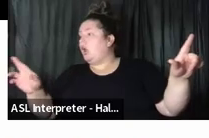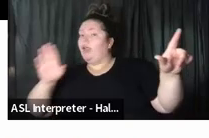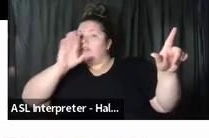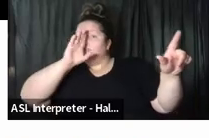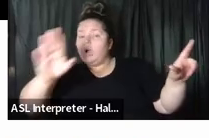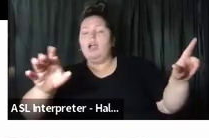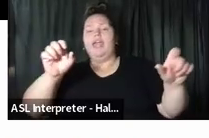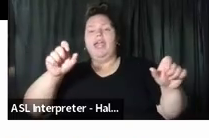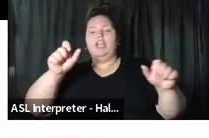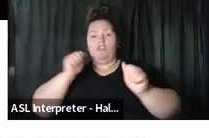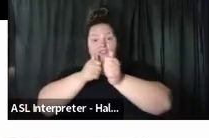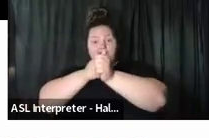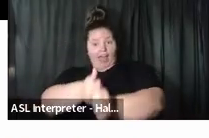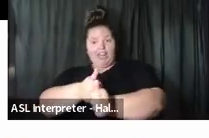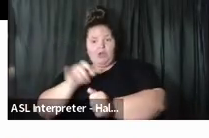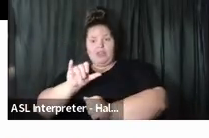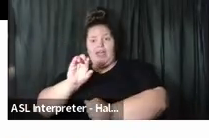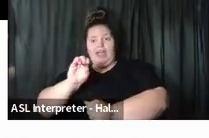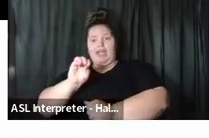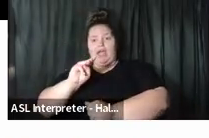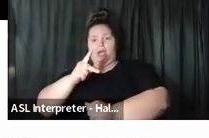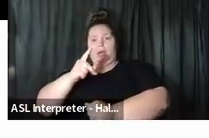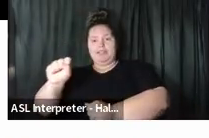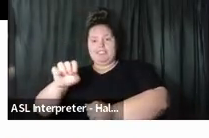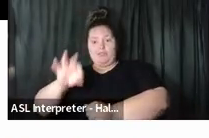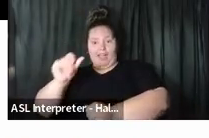to find the other person in your party.